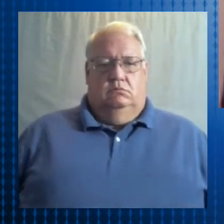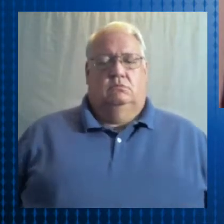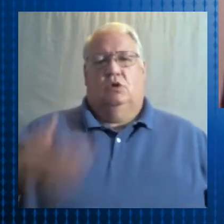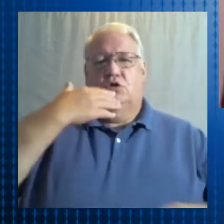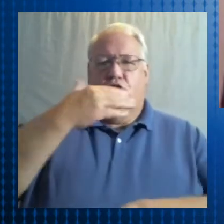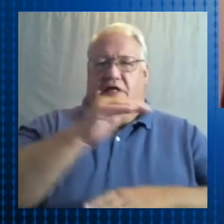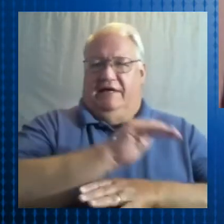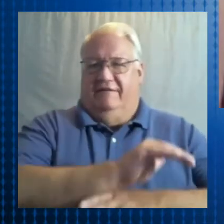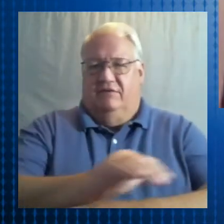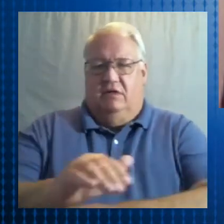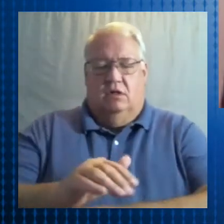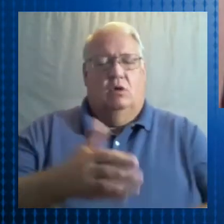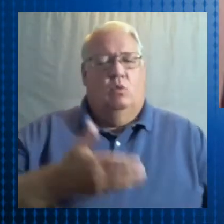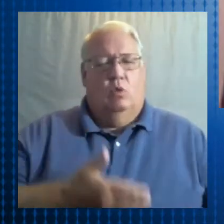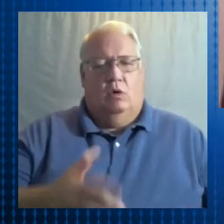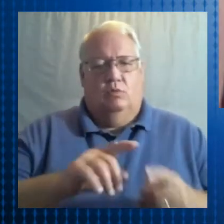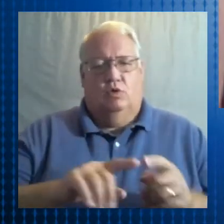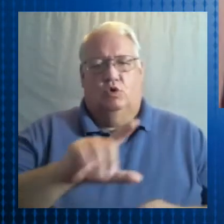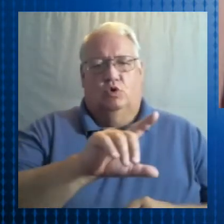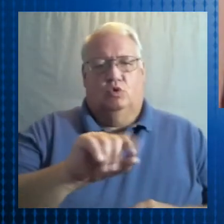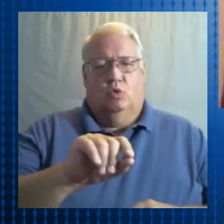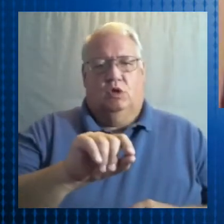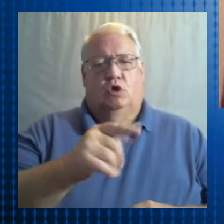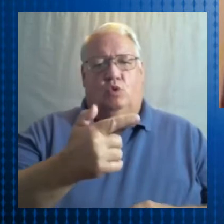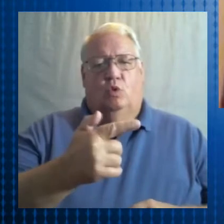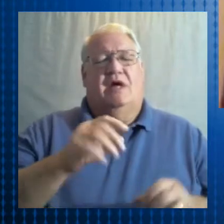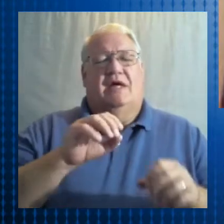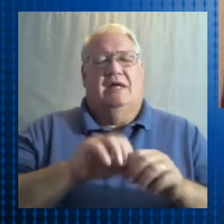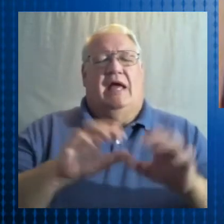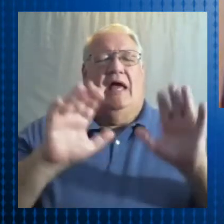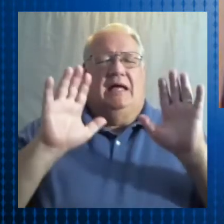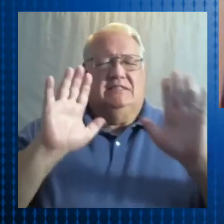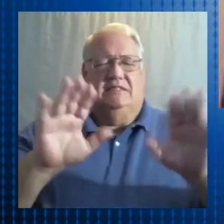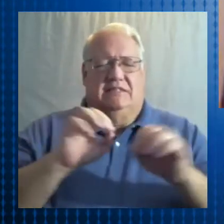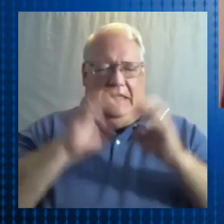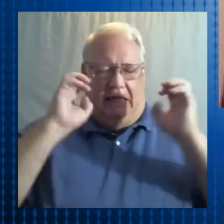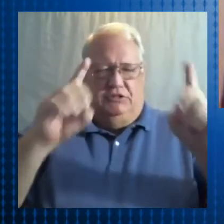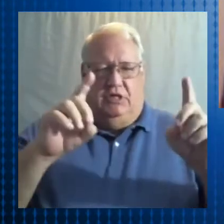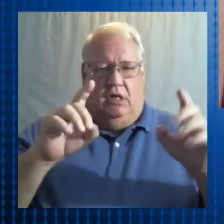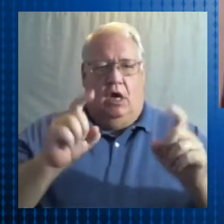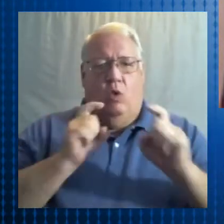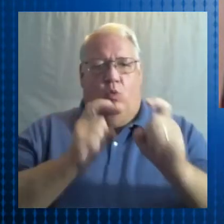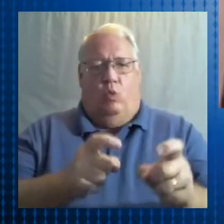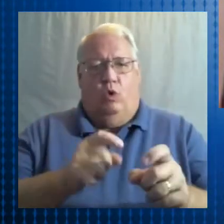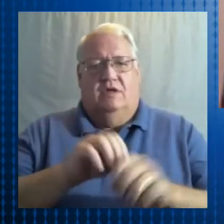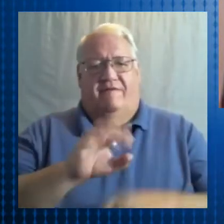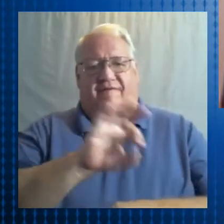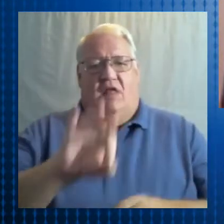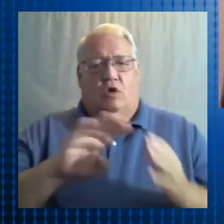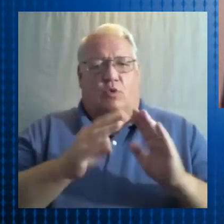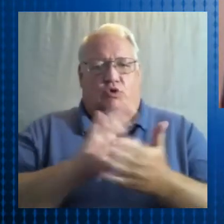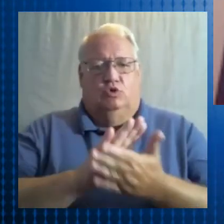Good evening and welcome to the 2021 Excellence in Education Awards for the Flint Community Schools. I'm